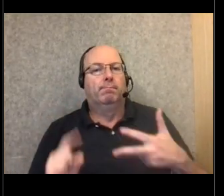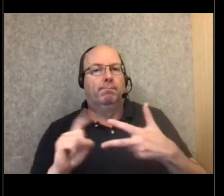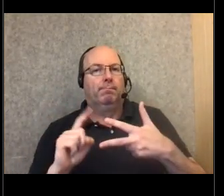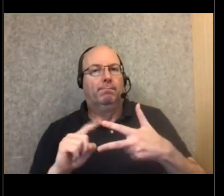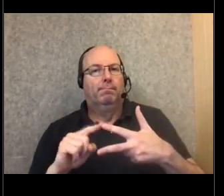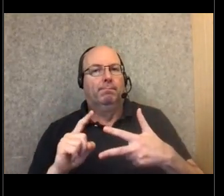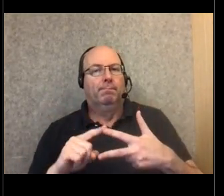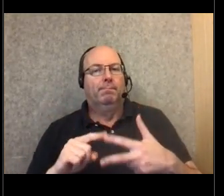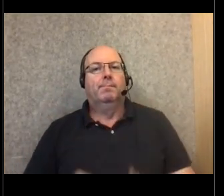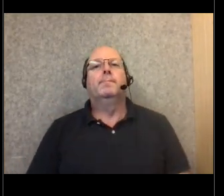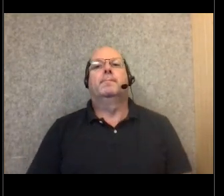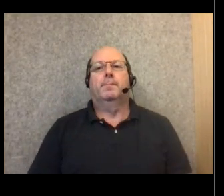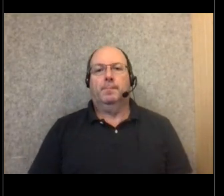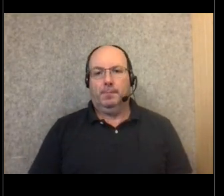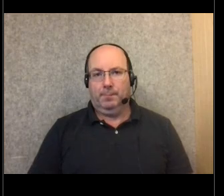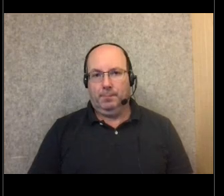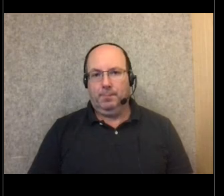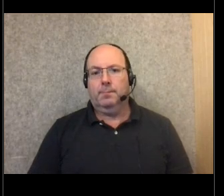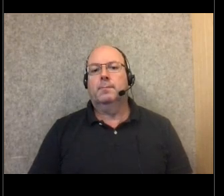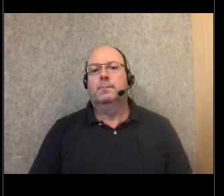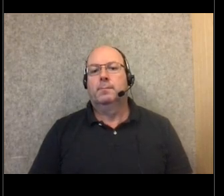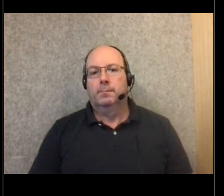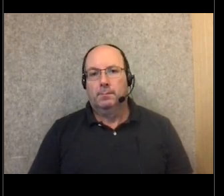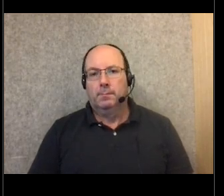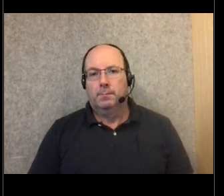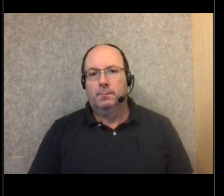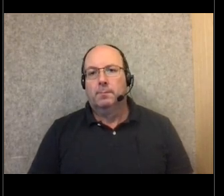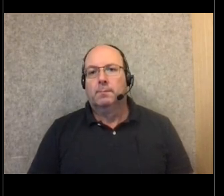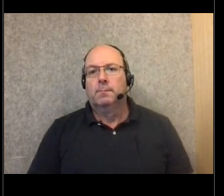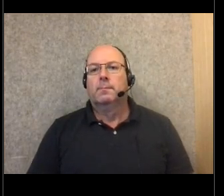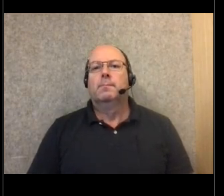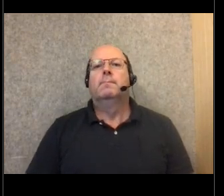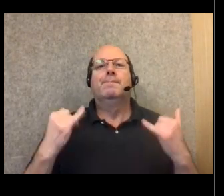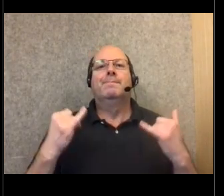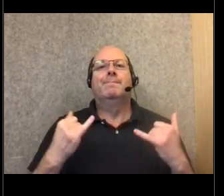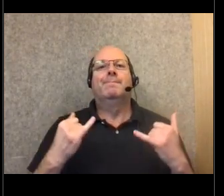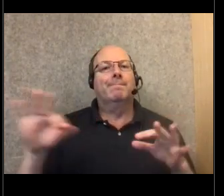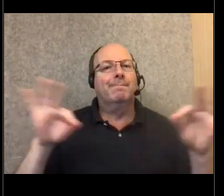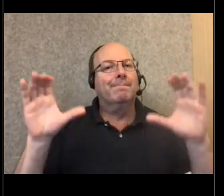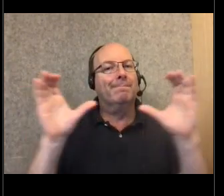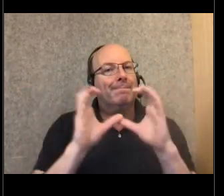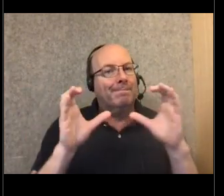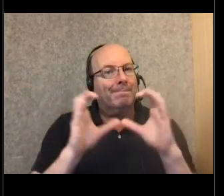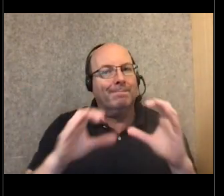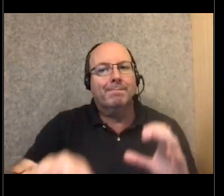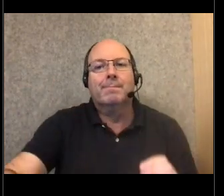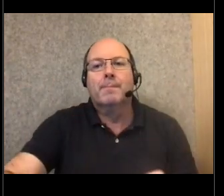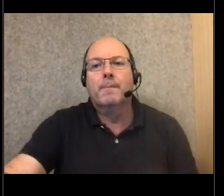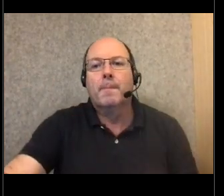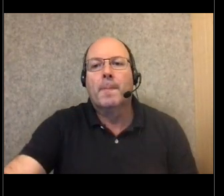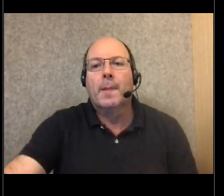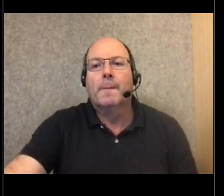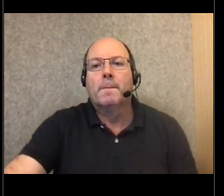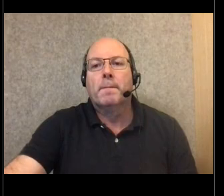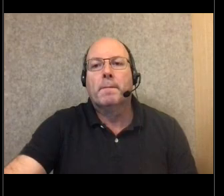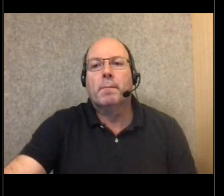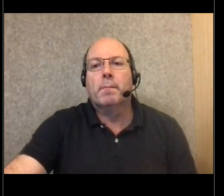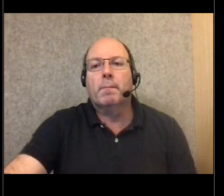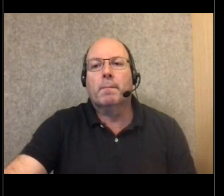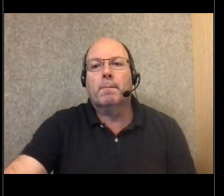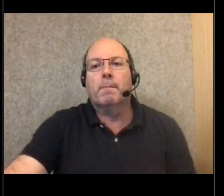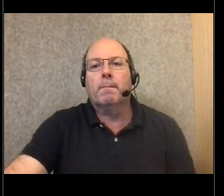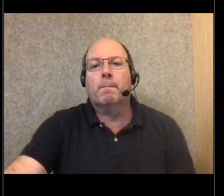And now we'll talk about your certificates for attending at least